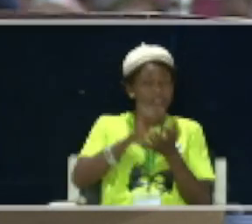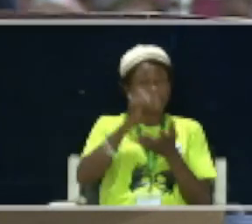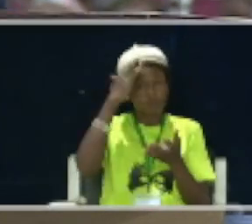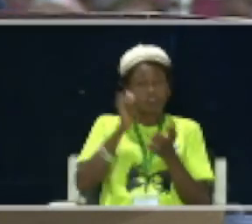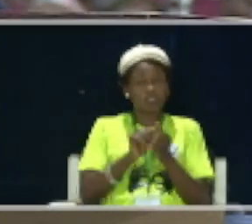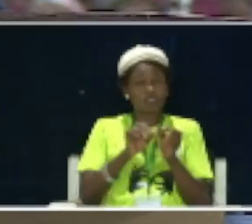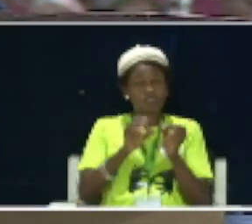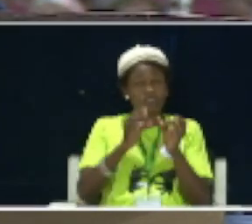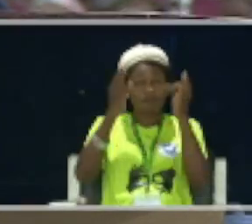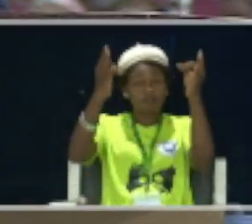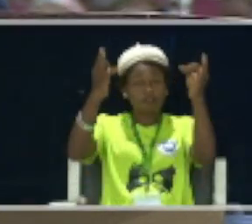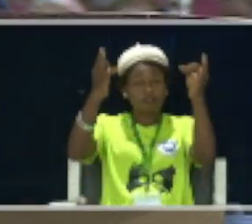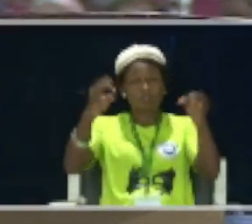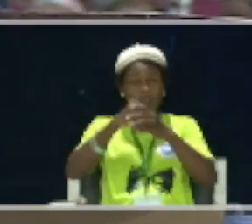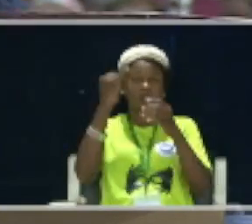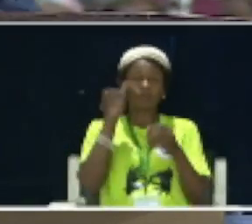of Israel.